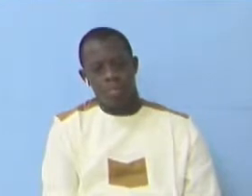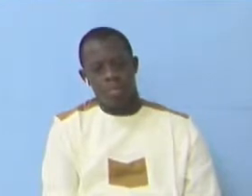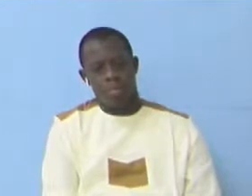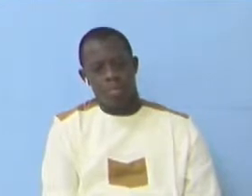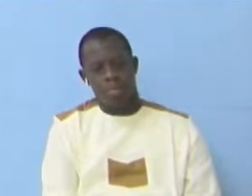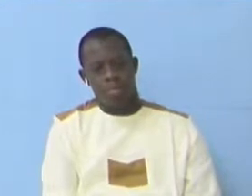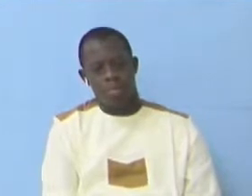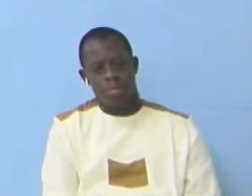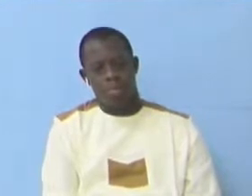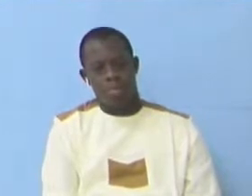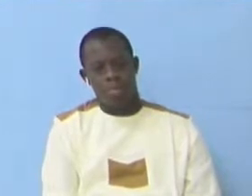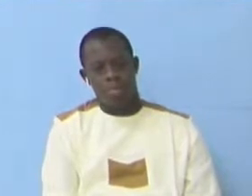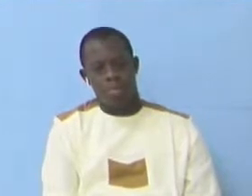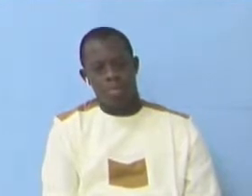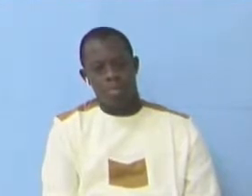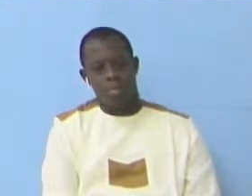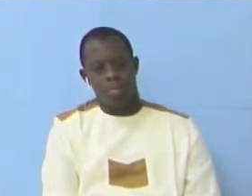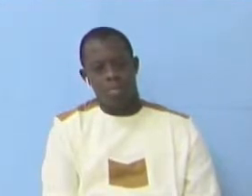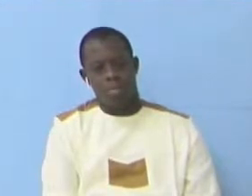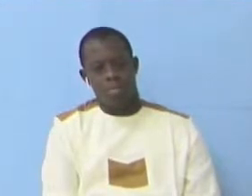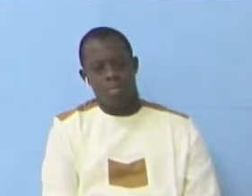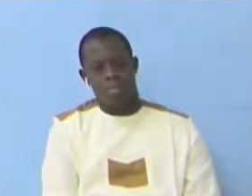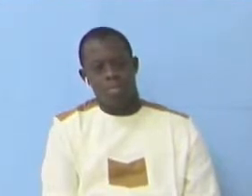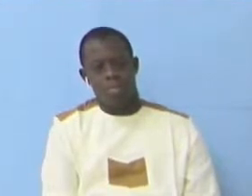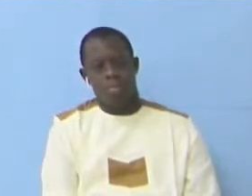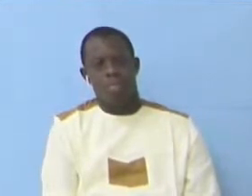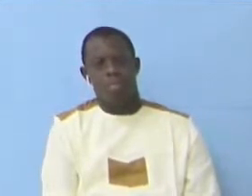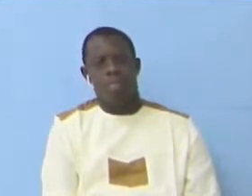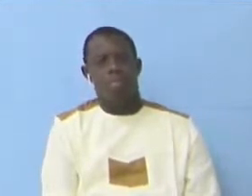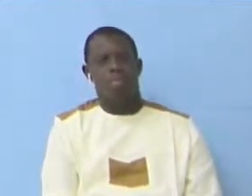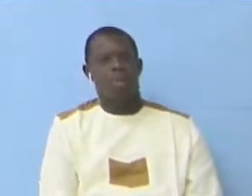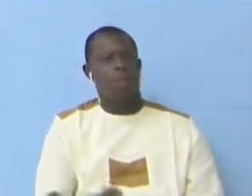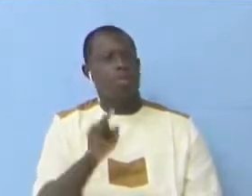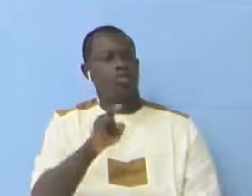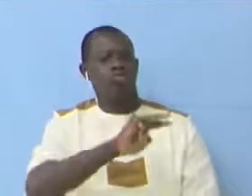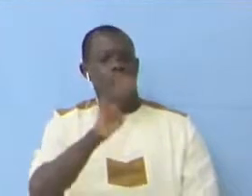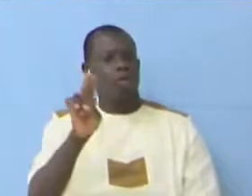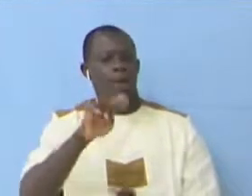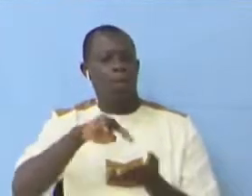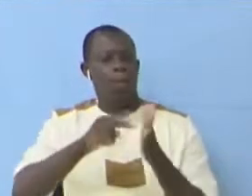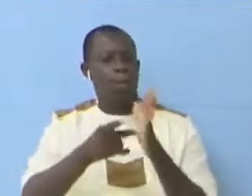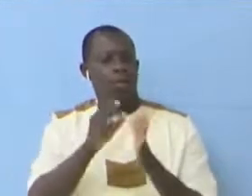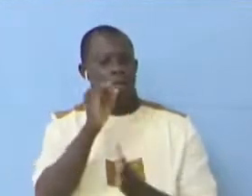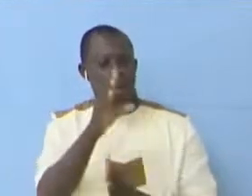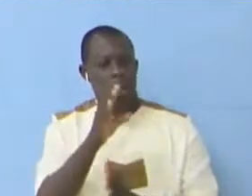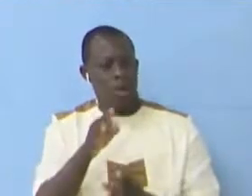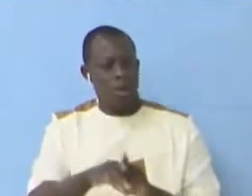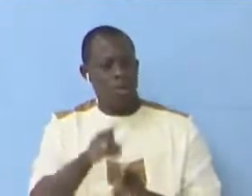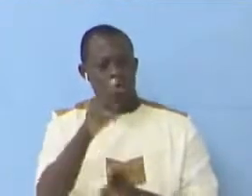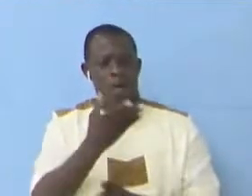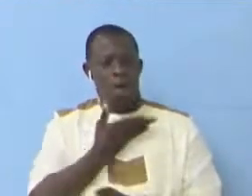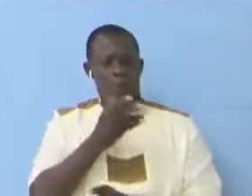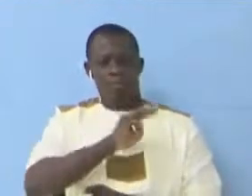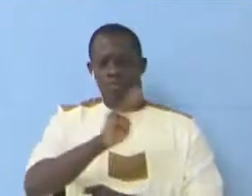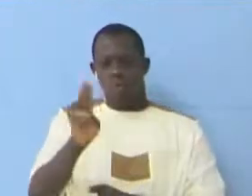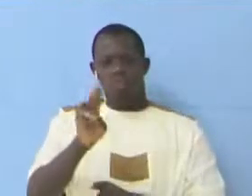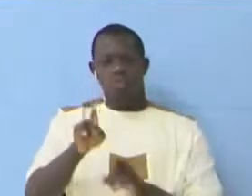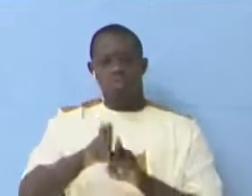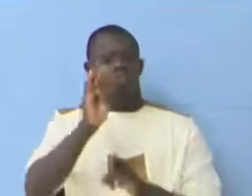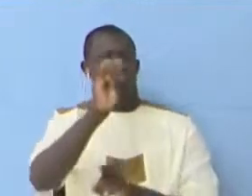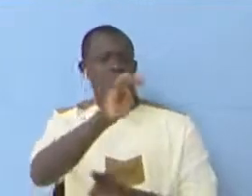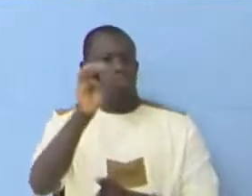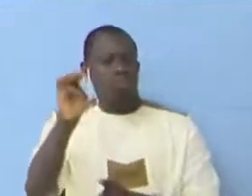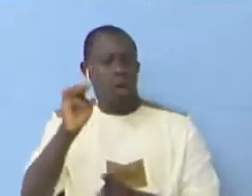mun ngaa waxte doo dugal sa boppa. That is not to say that you have not been mentioned in negative